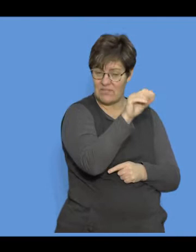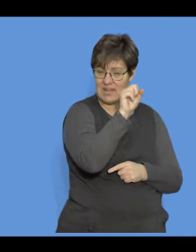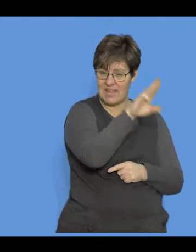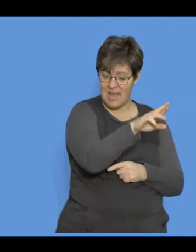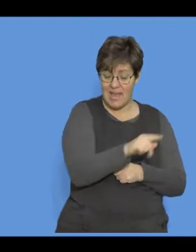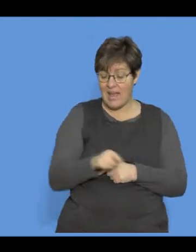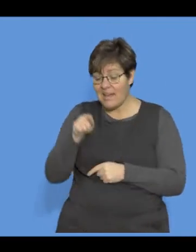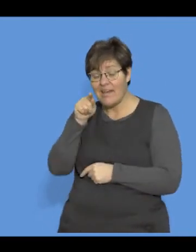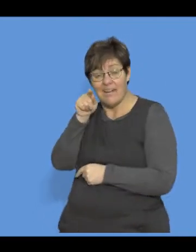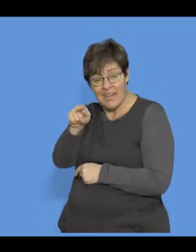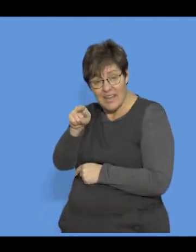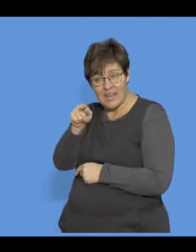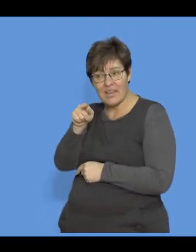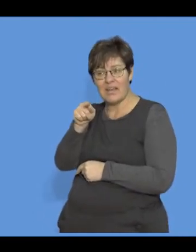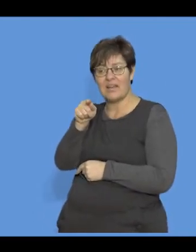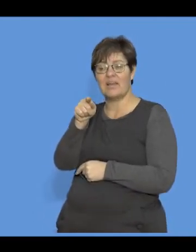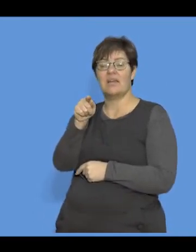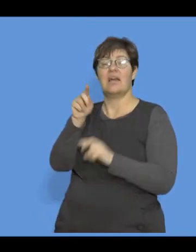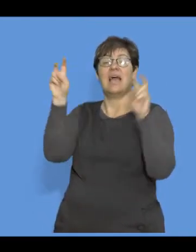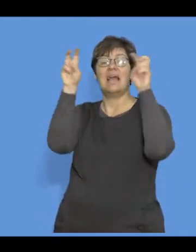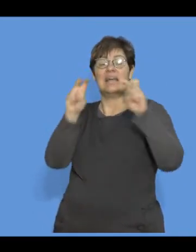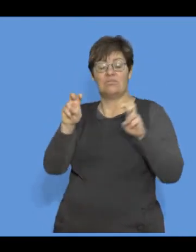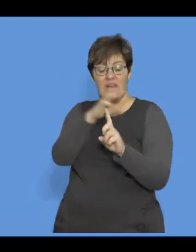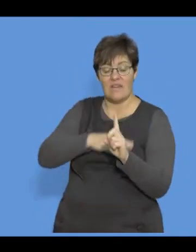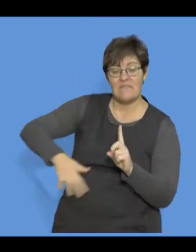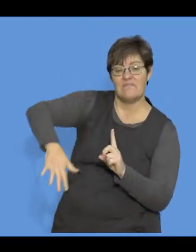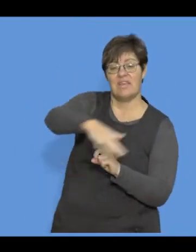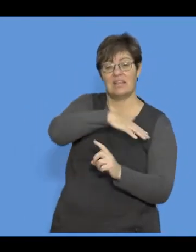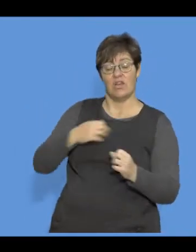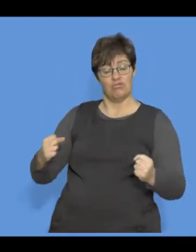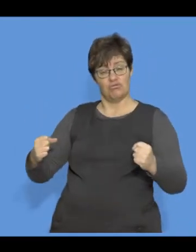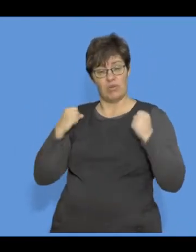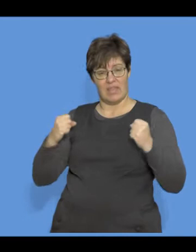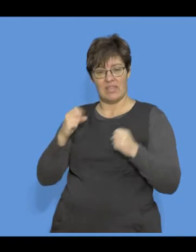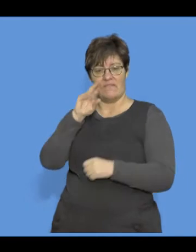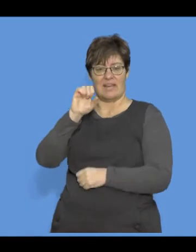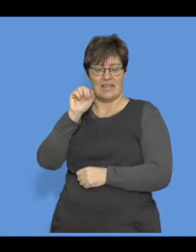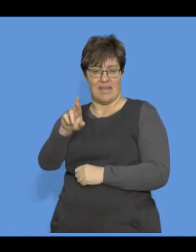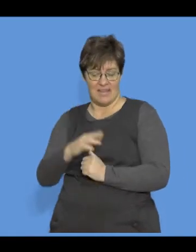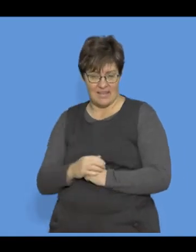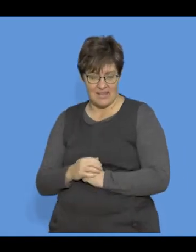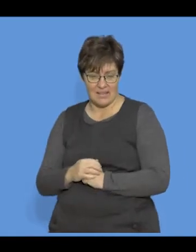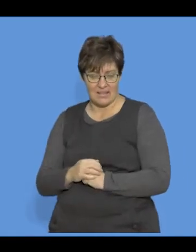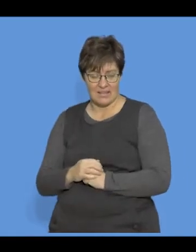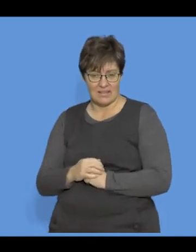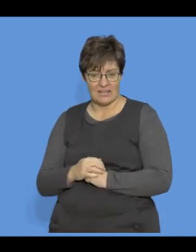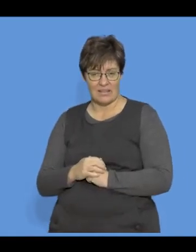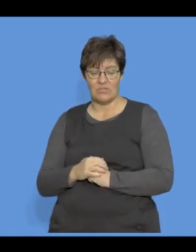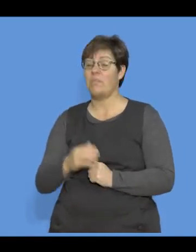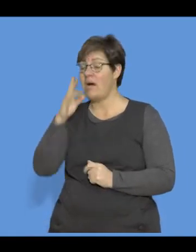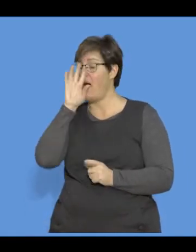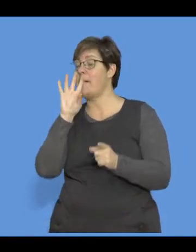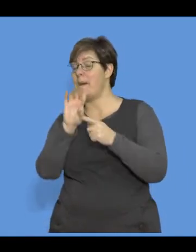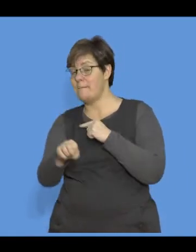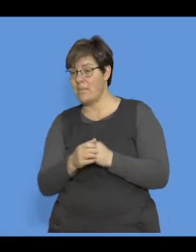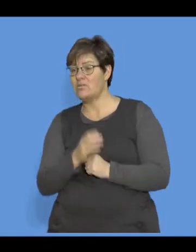here is the electric field strength vector. So this is also a vector, and so we need to note it and to